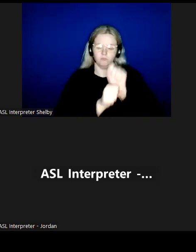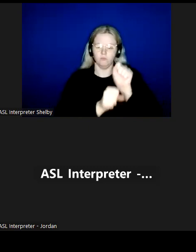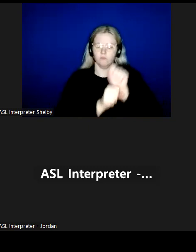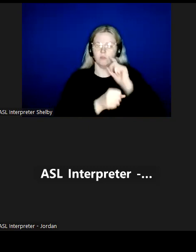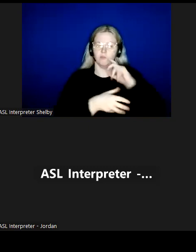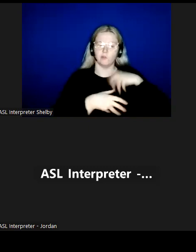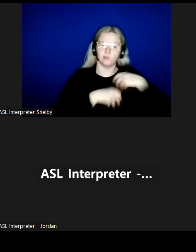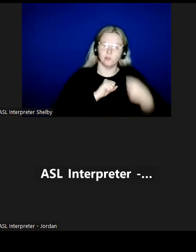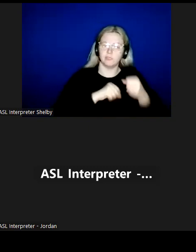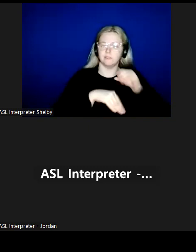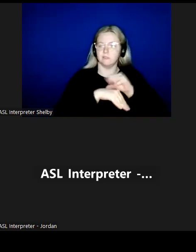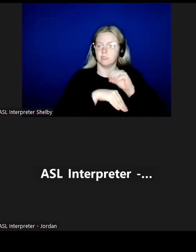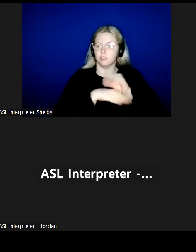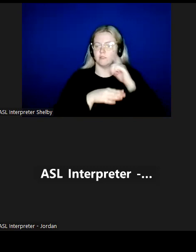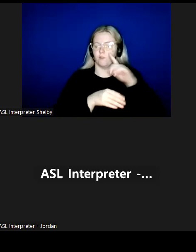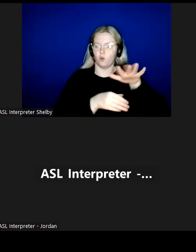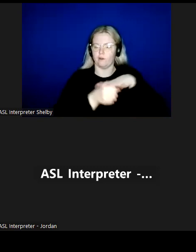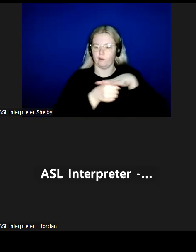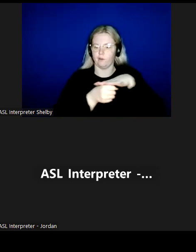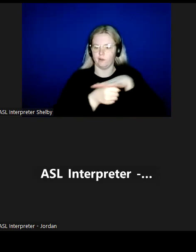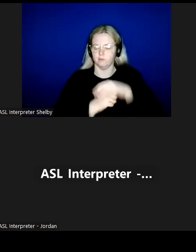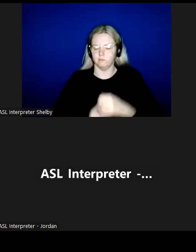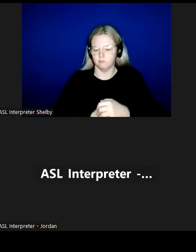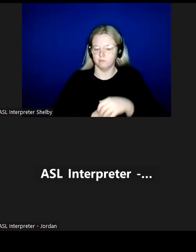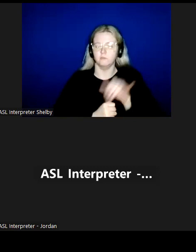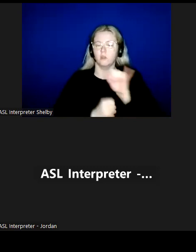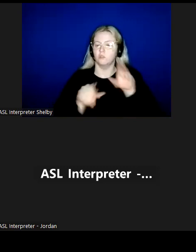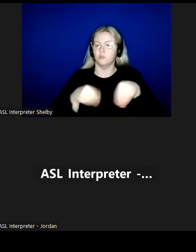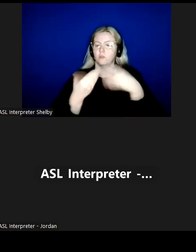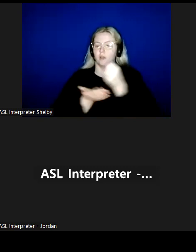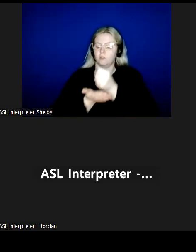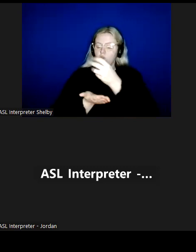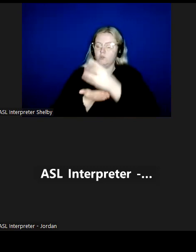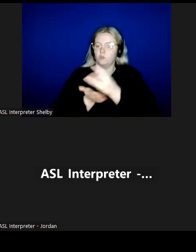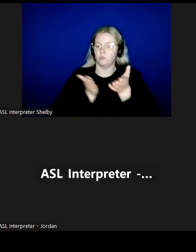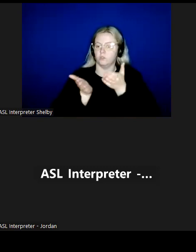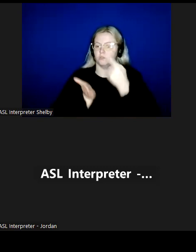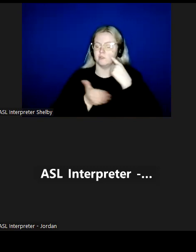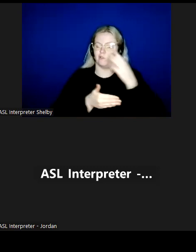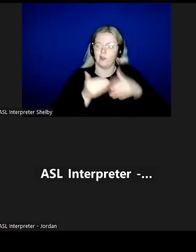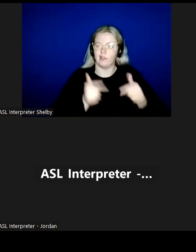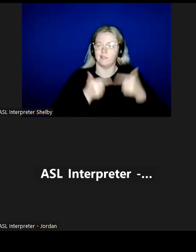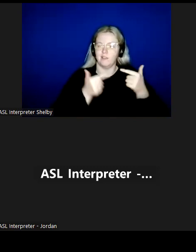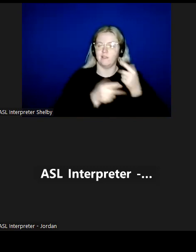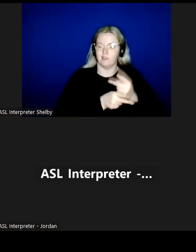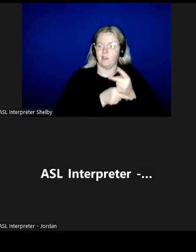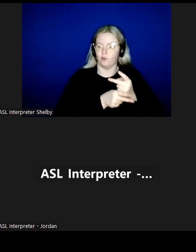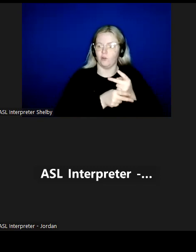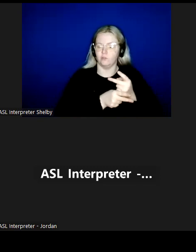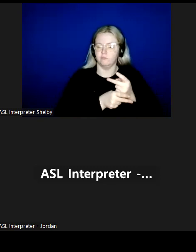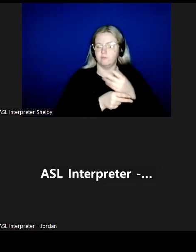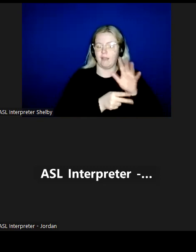bereavement consultant for her region. She also provides social work services for the palliative and end-of-life